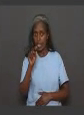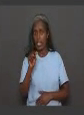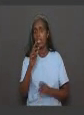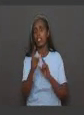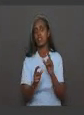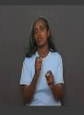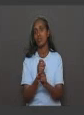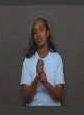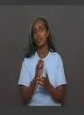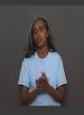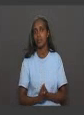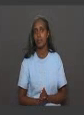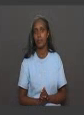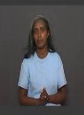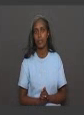n years.